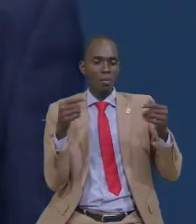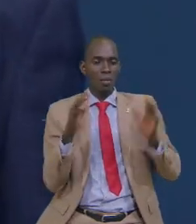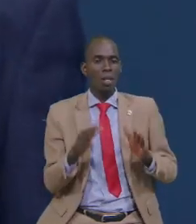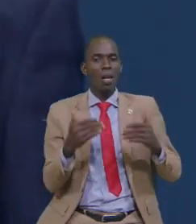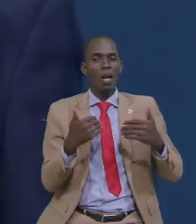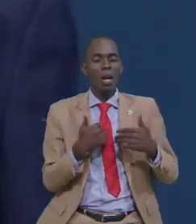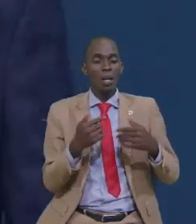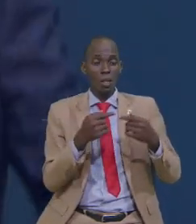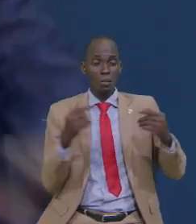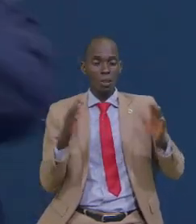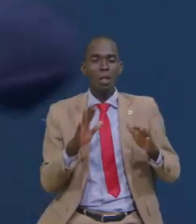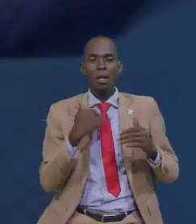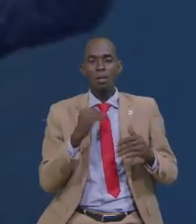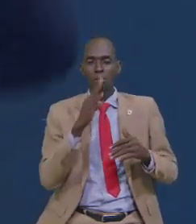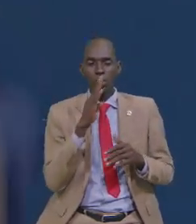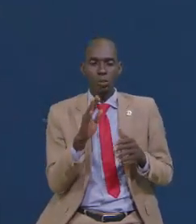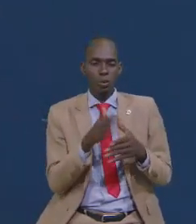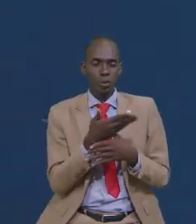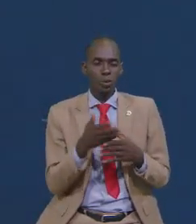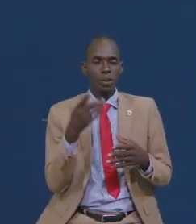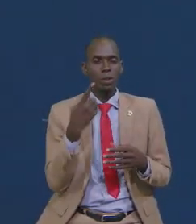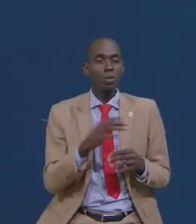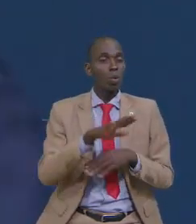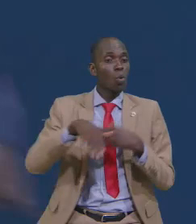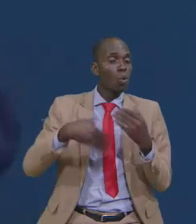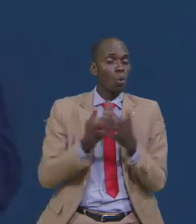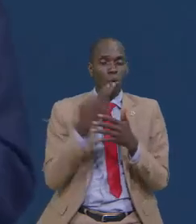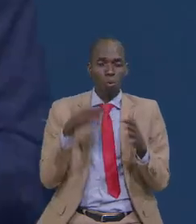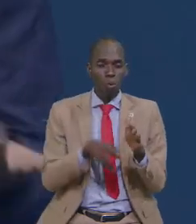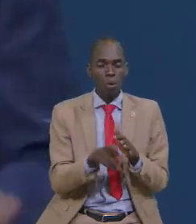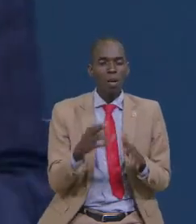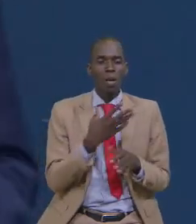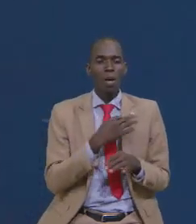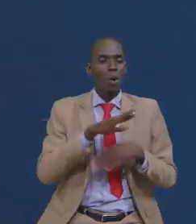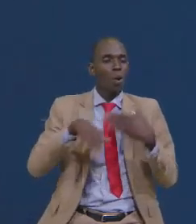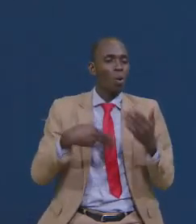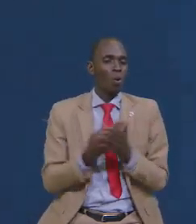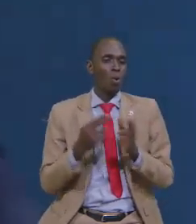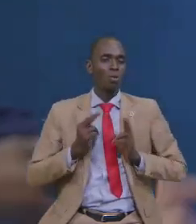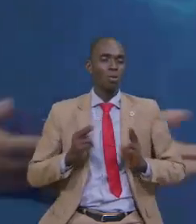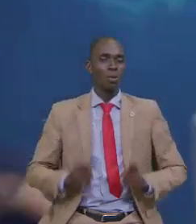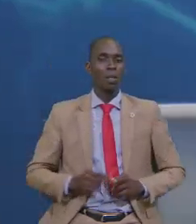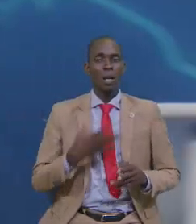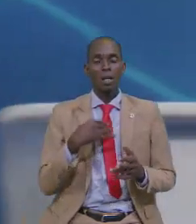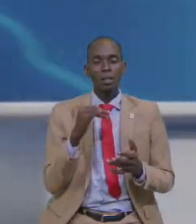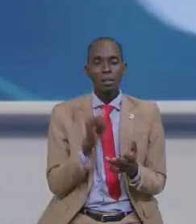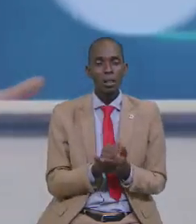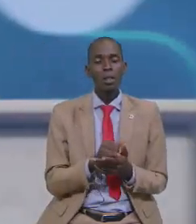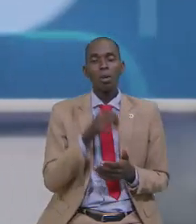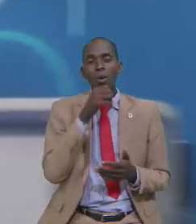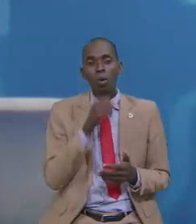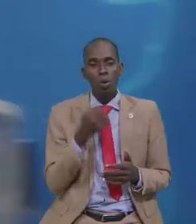the old serpent and the whole of humanity. And that old serpent had been